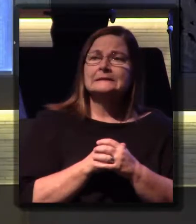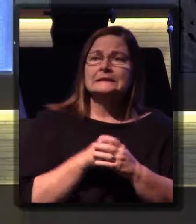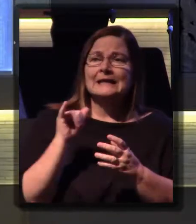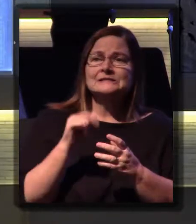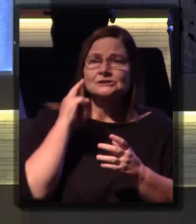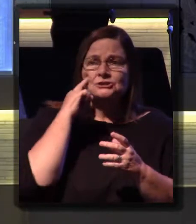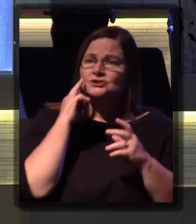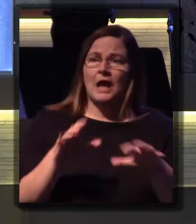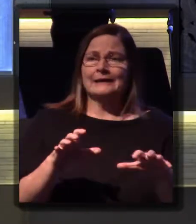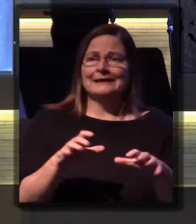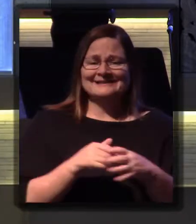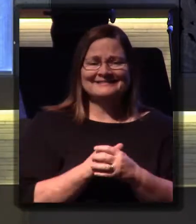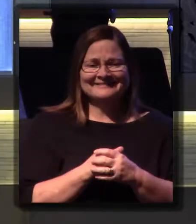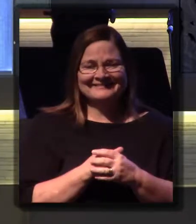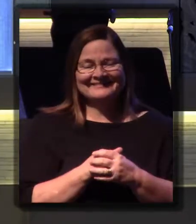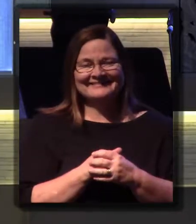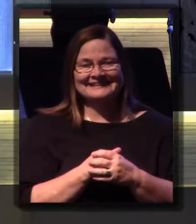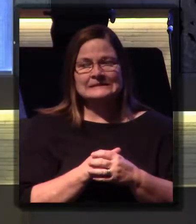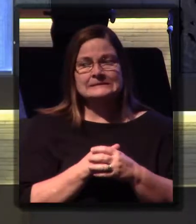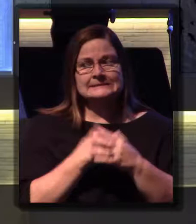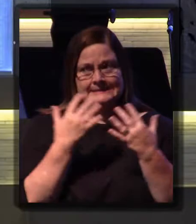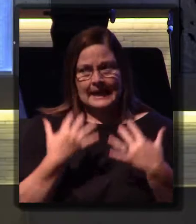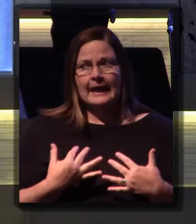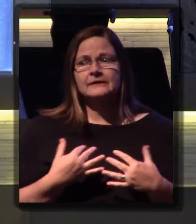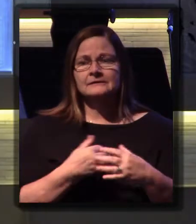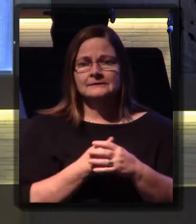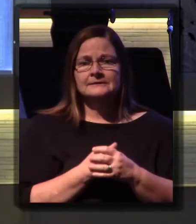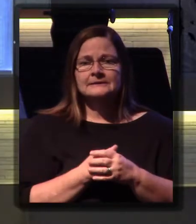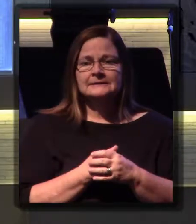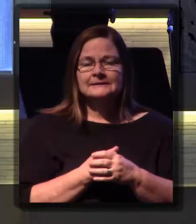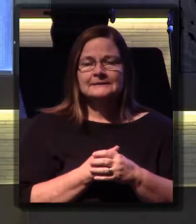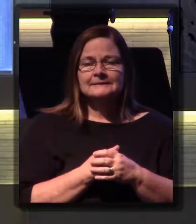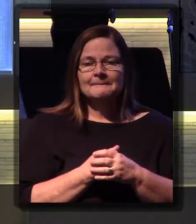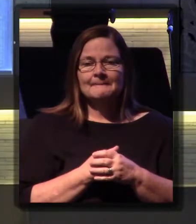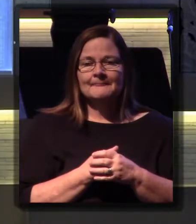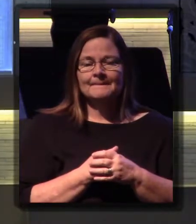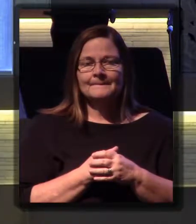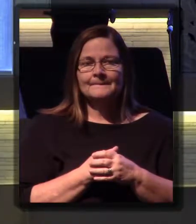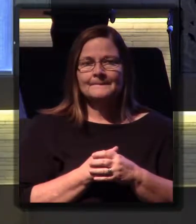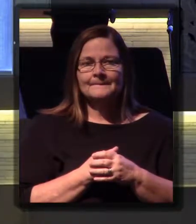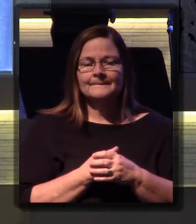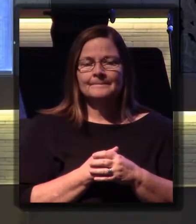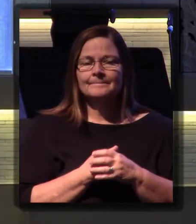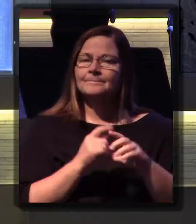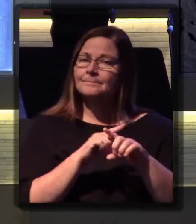like, well, that's shocking and